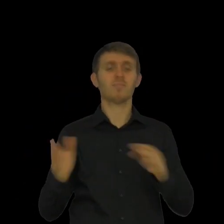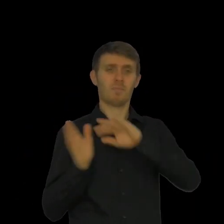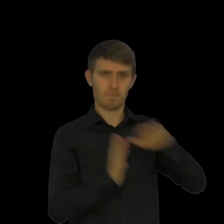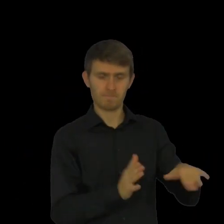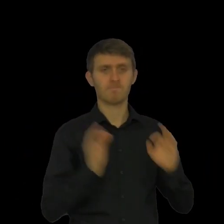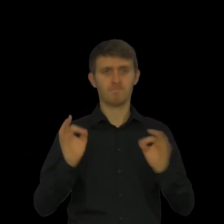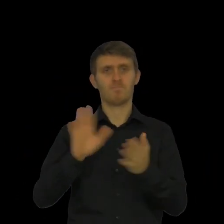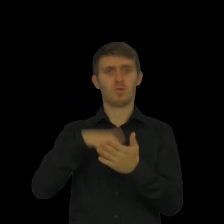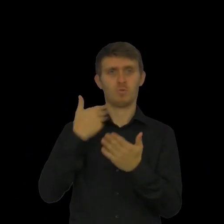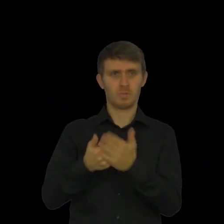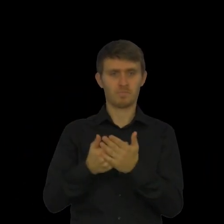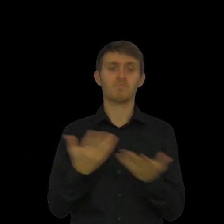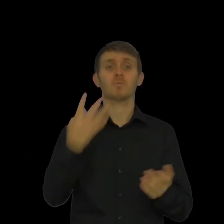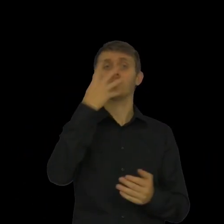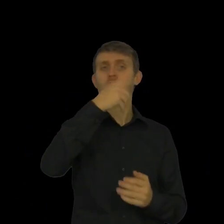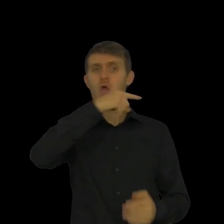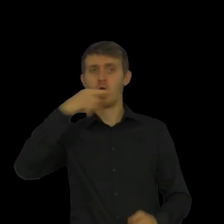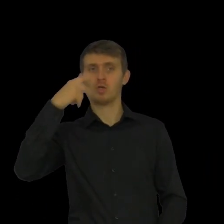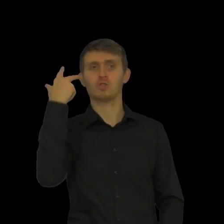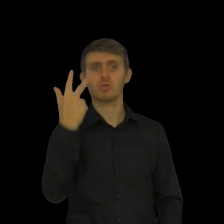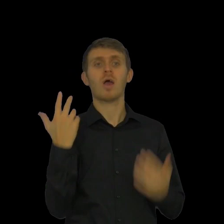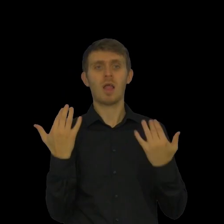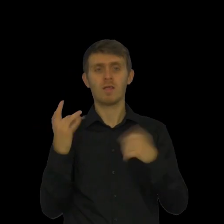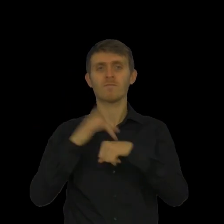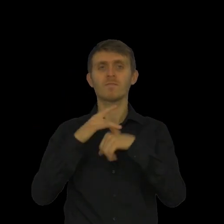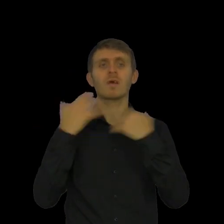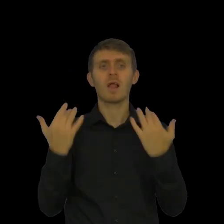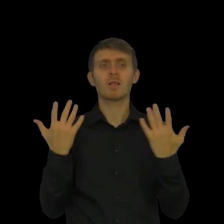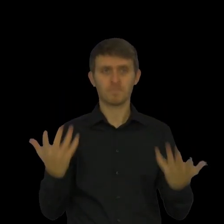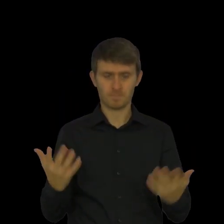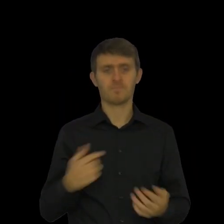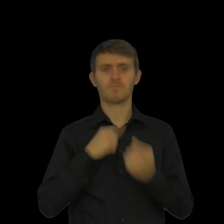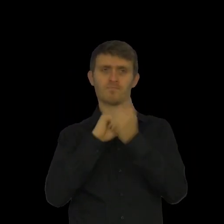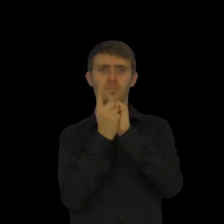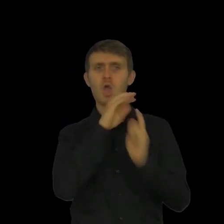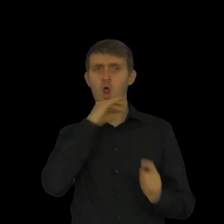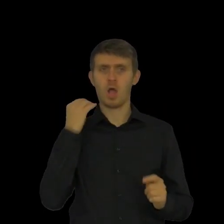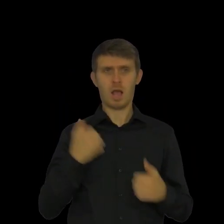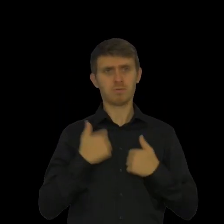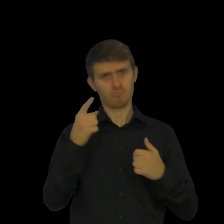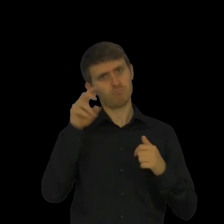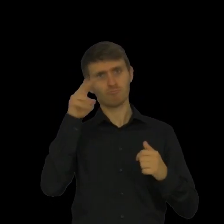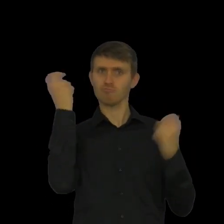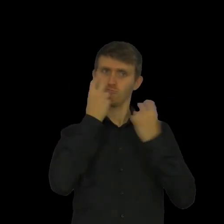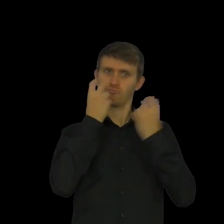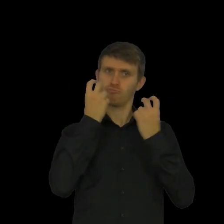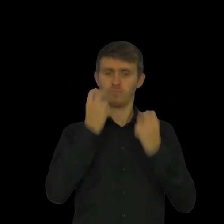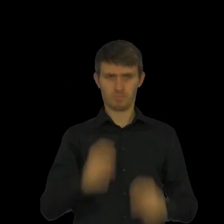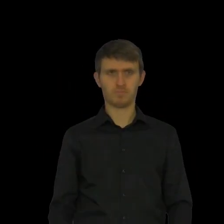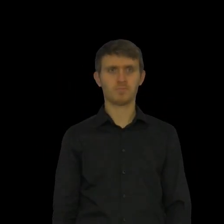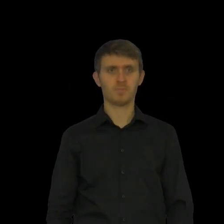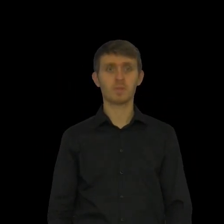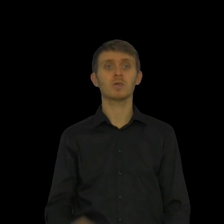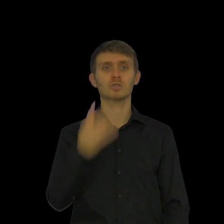example of 4 minus 3 what is that equal to let me switch colors just to keep things interesting so what